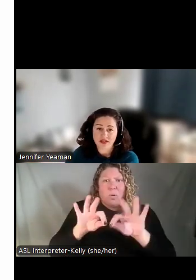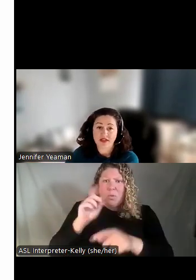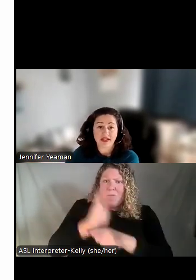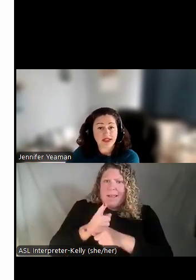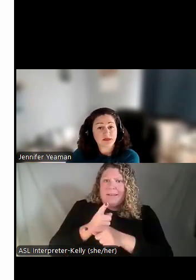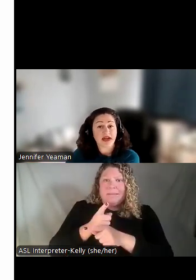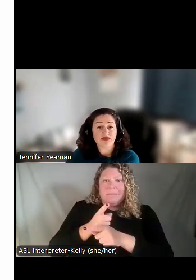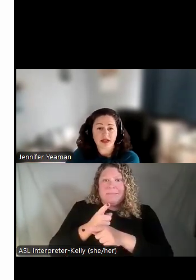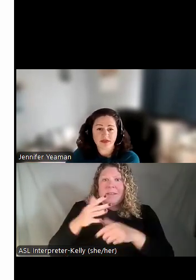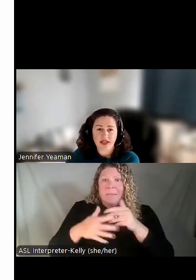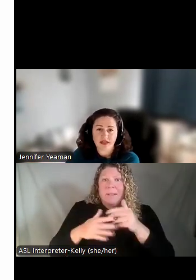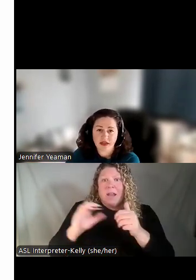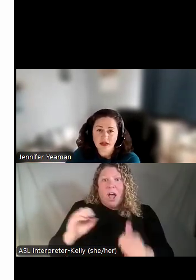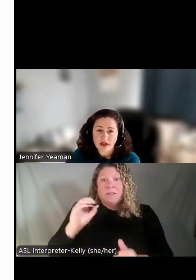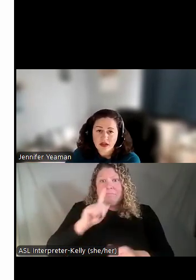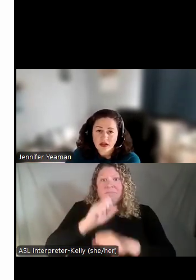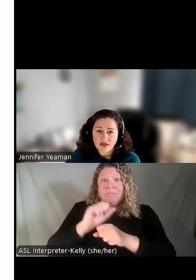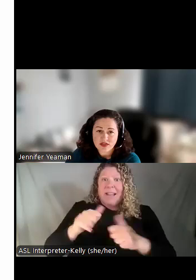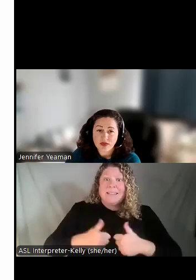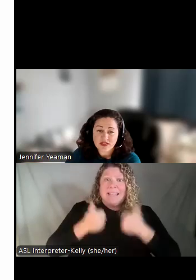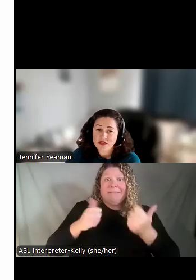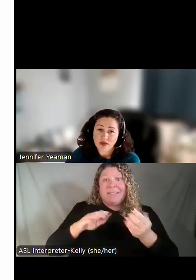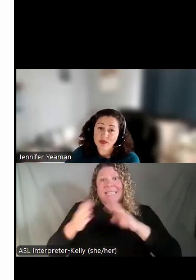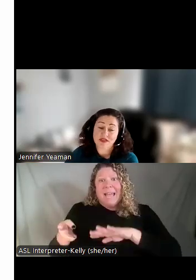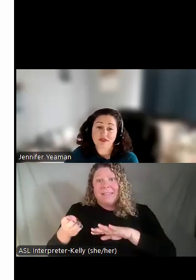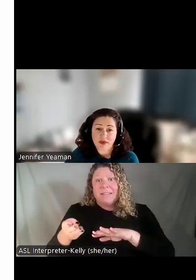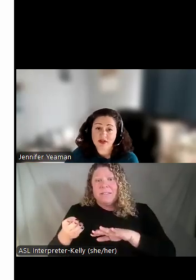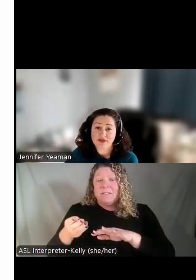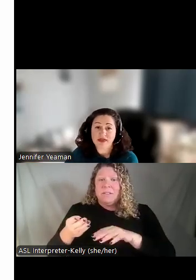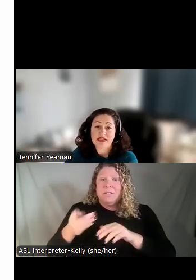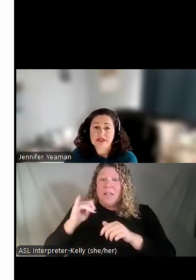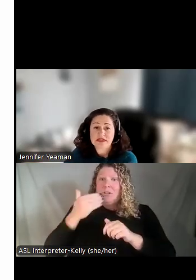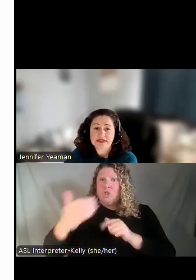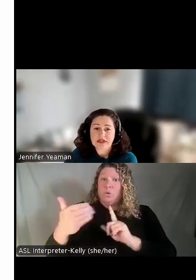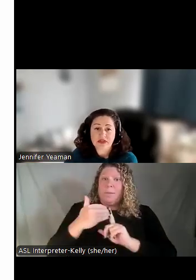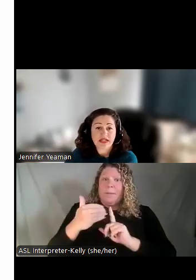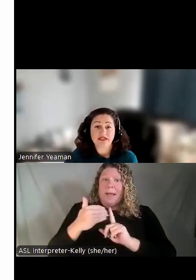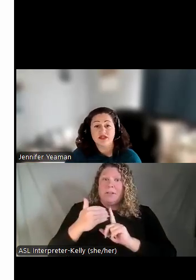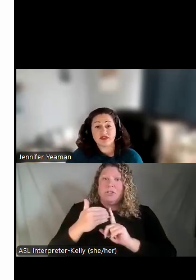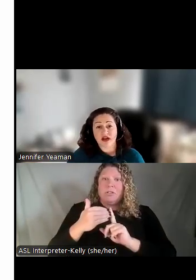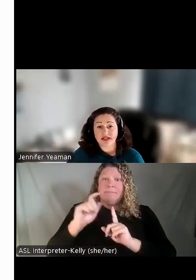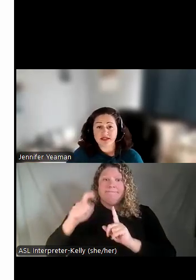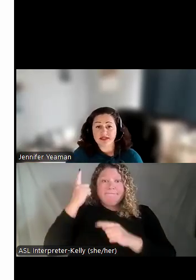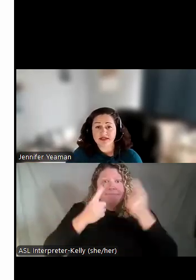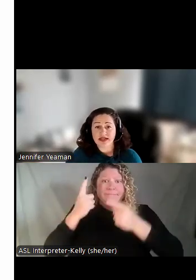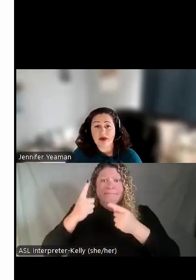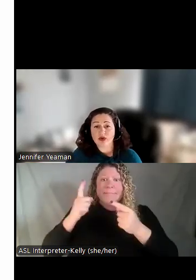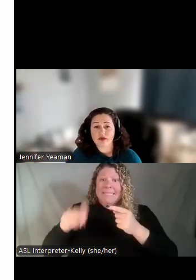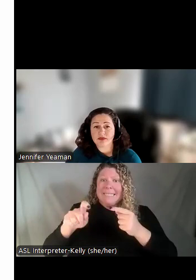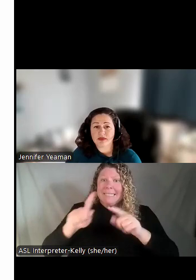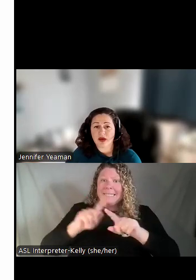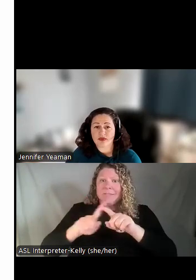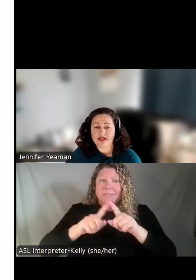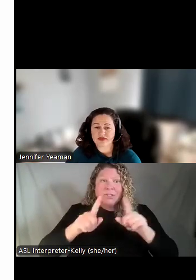blood oxygen, it is a matter of life and death. So this was a good reminder for me to consider the needs of different audiences and